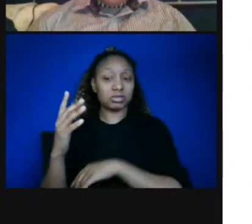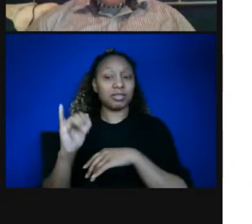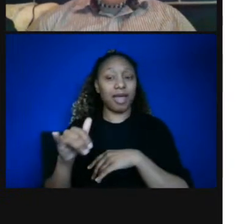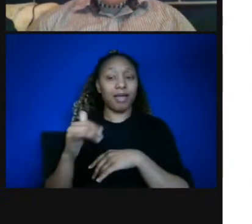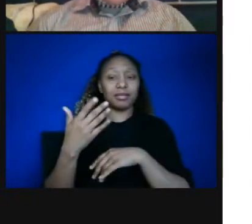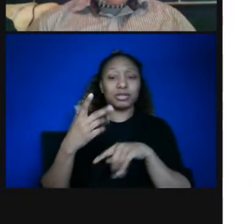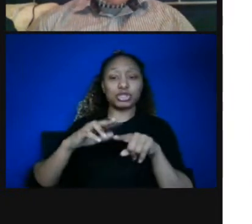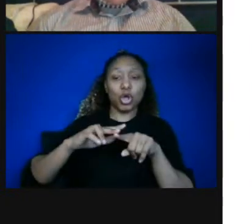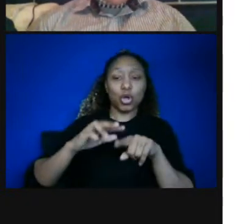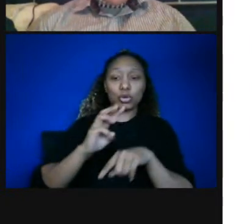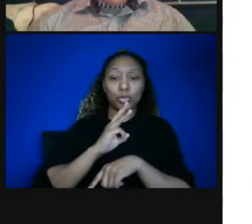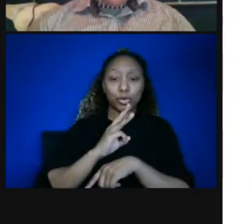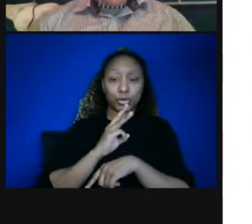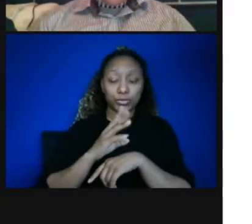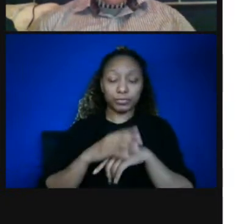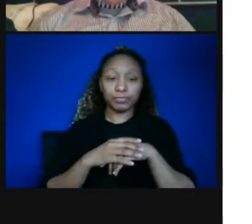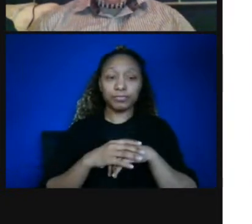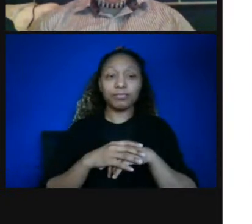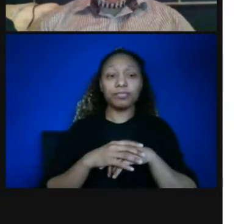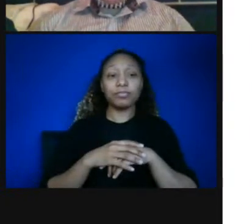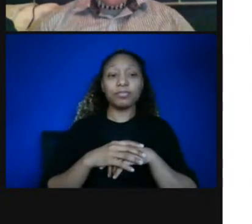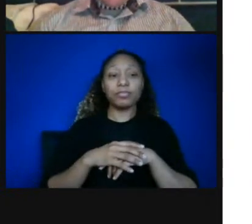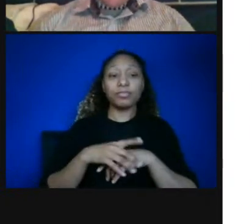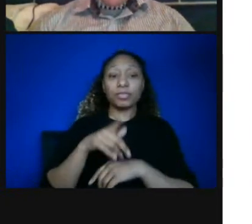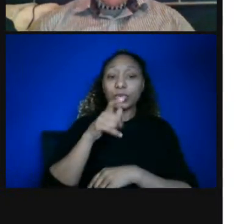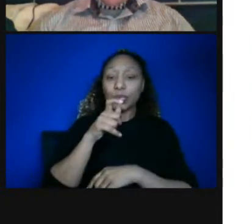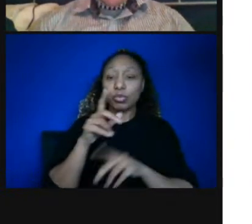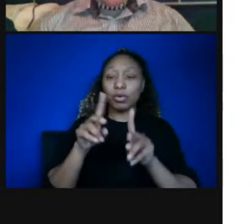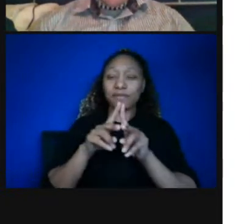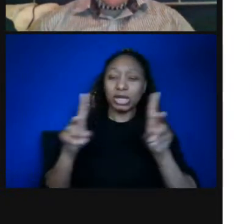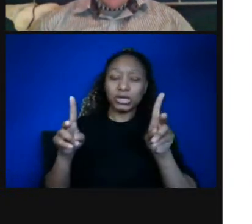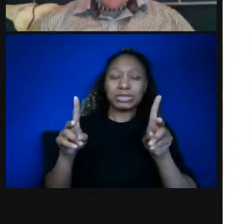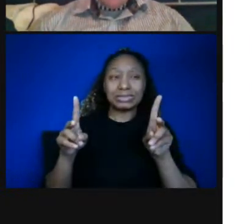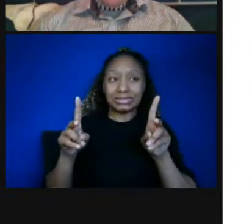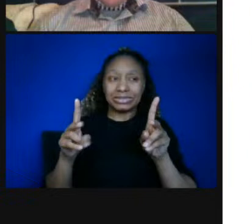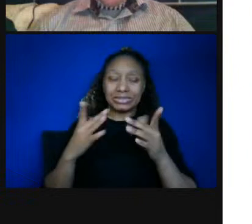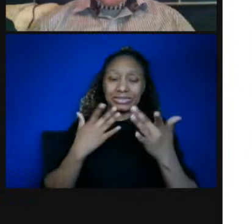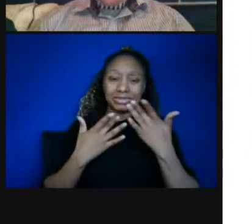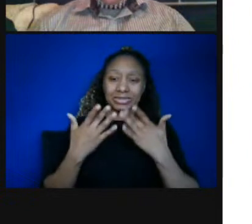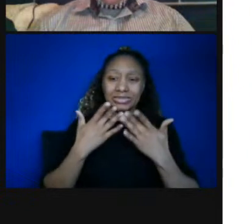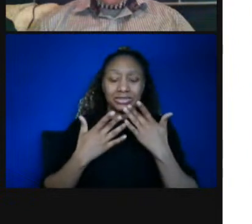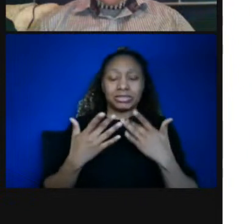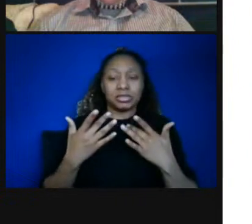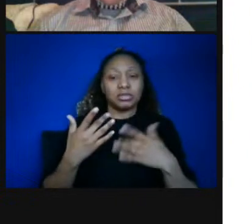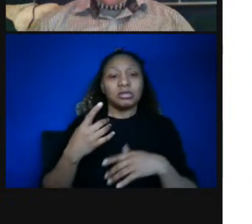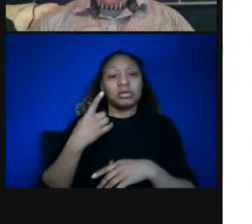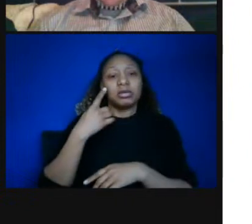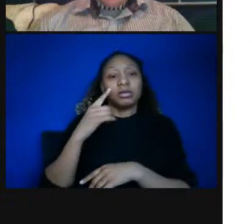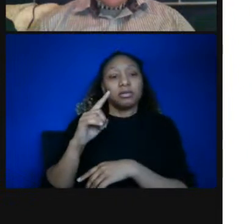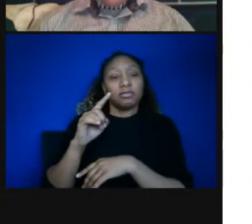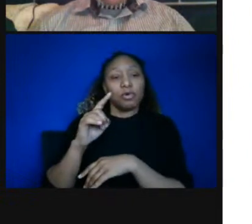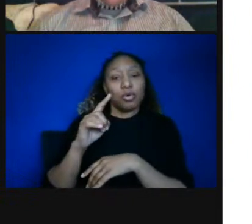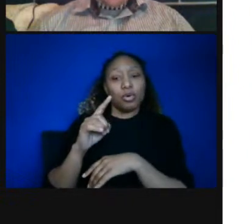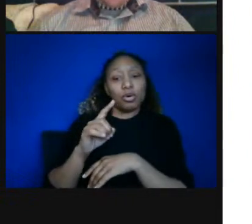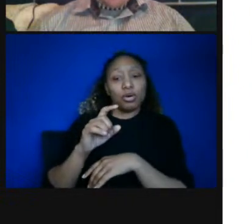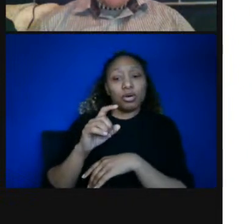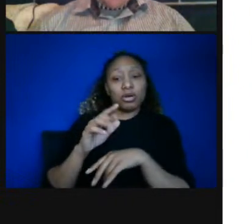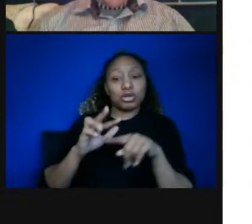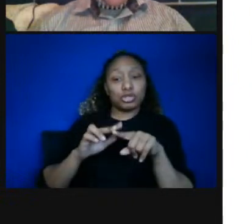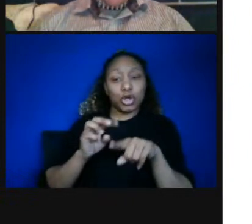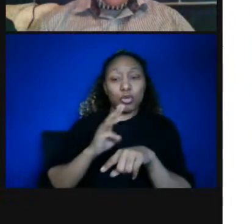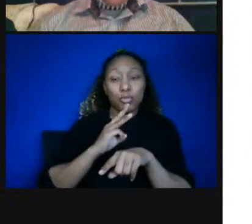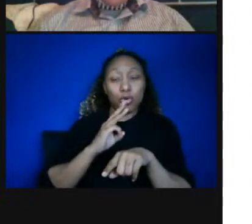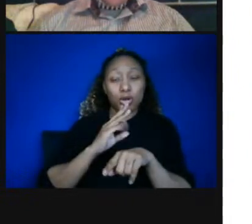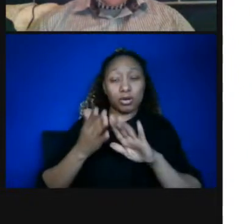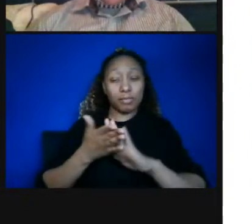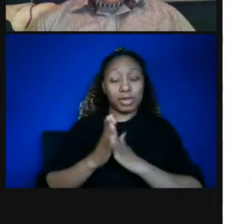forests, who are extremely susceptible to salt water, have, because of rising tides, been flooded by